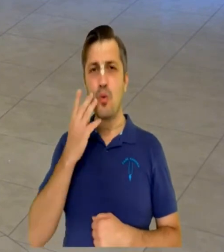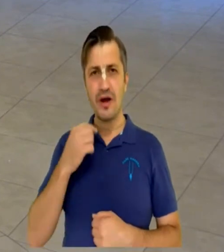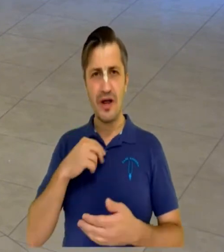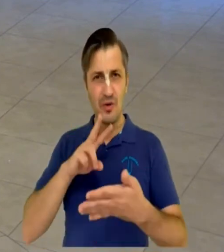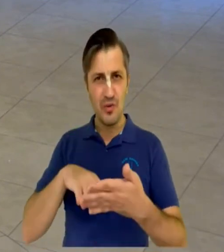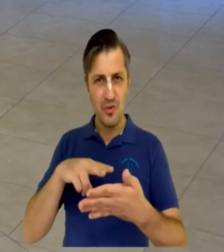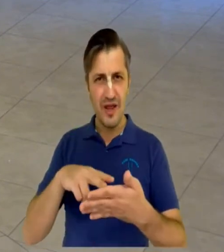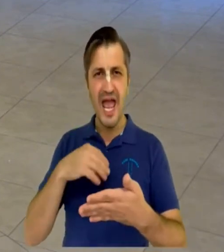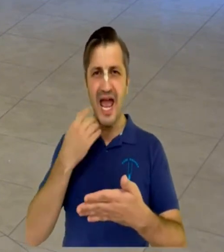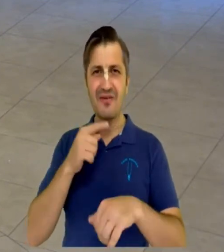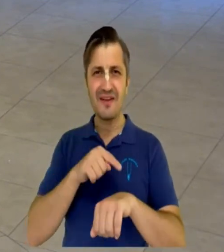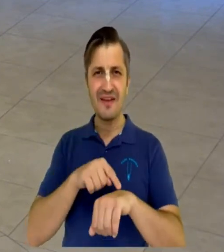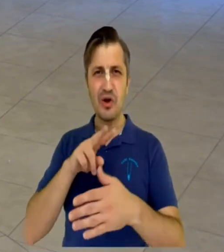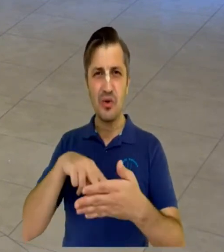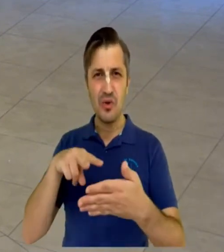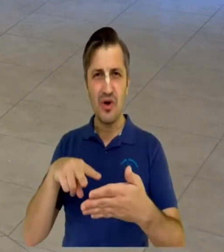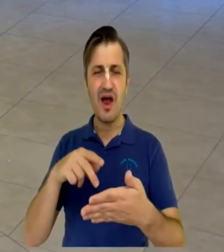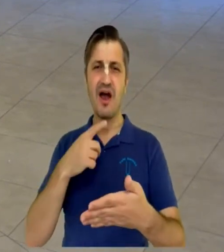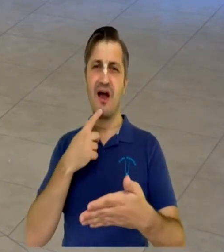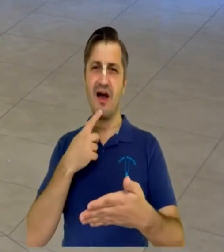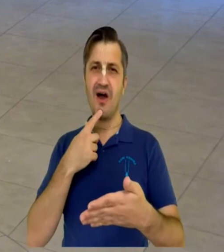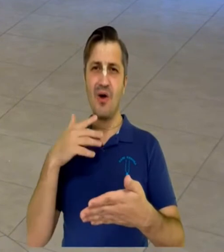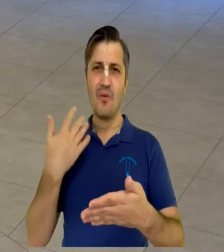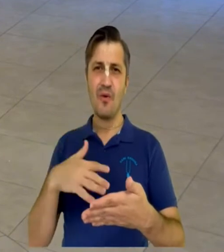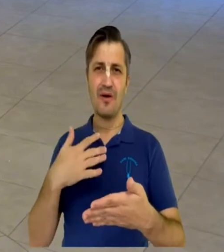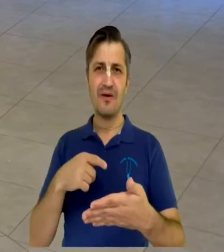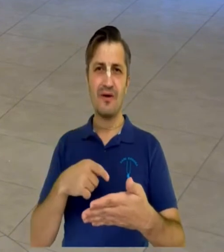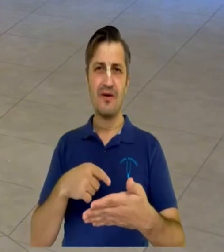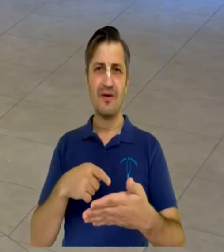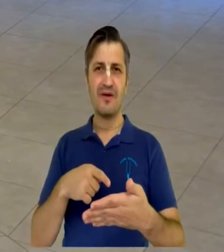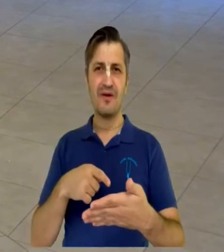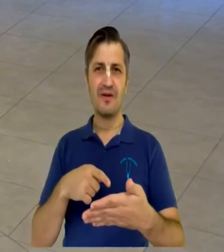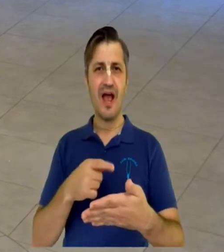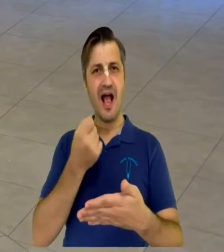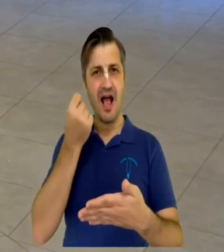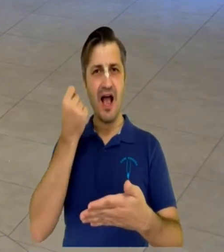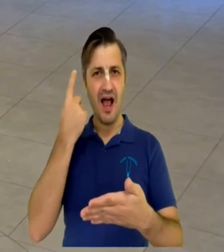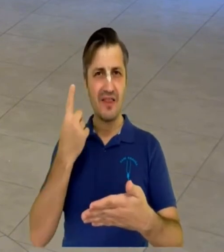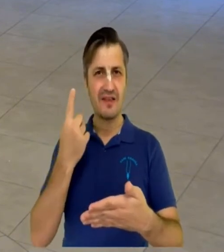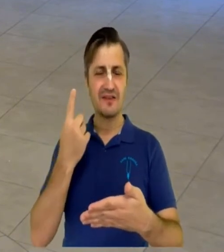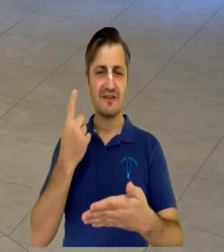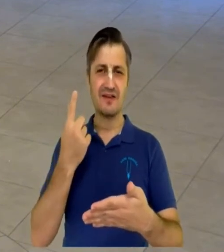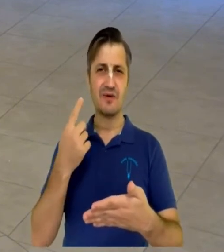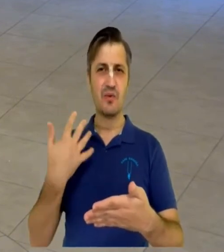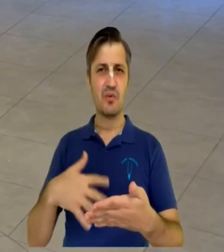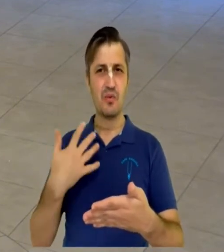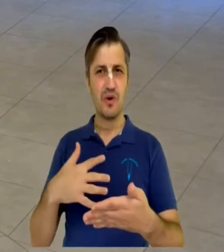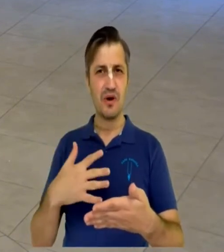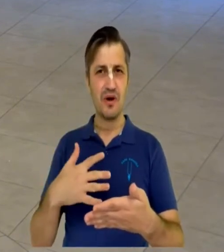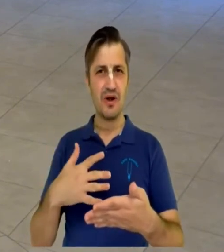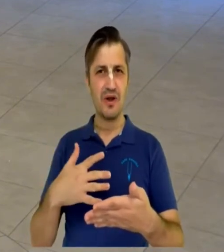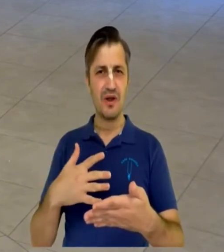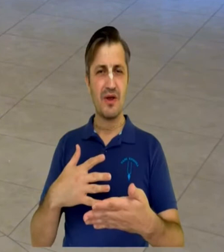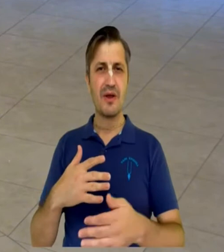just kind of try to get this mood, how what Srila Prabhupada really, it's from his ecstasy,